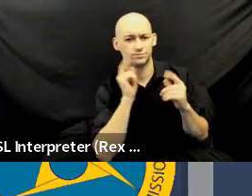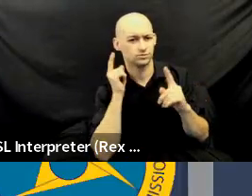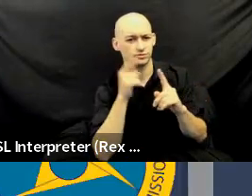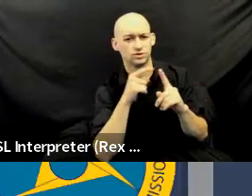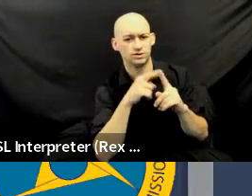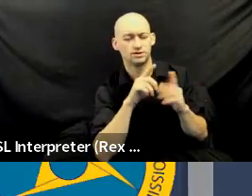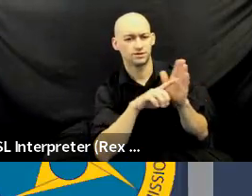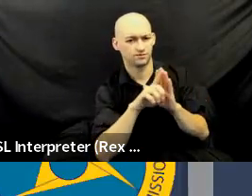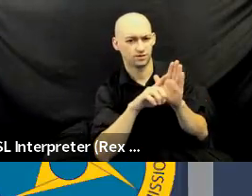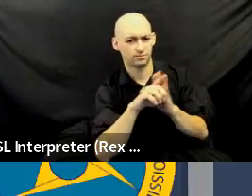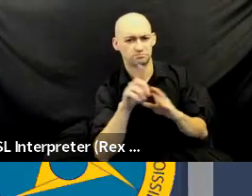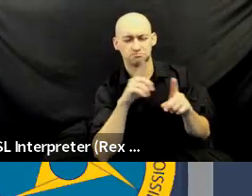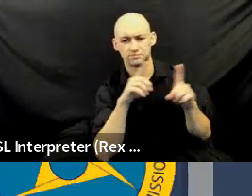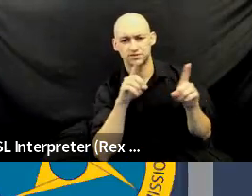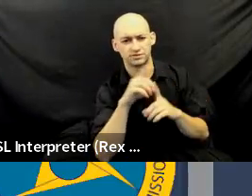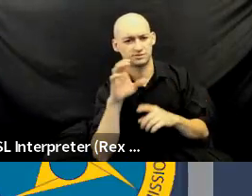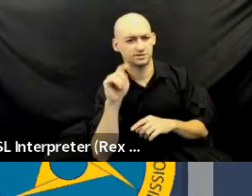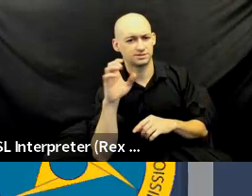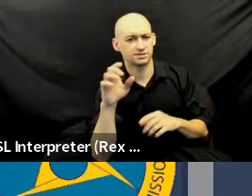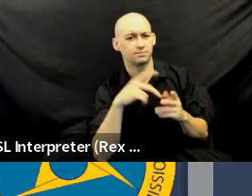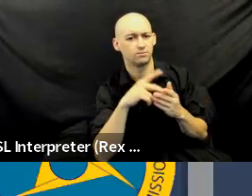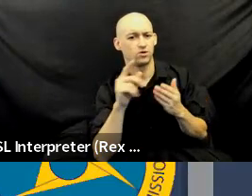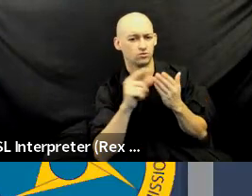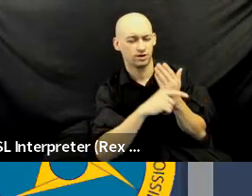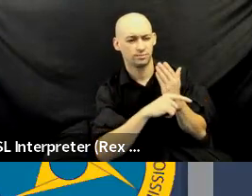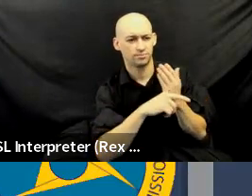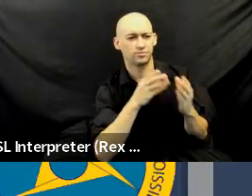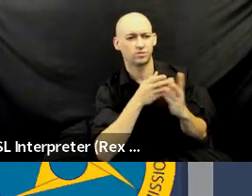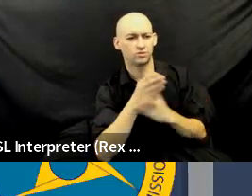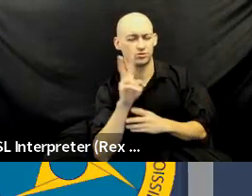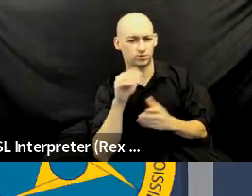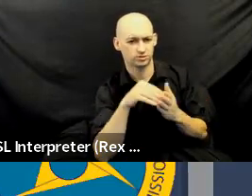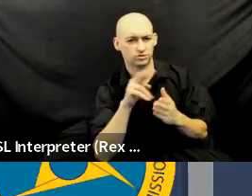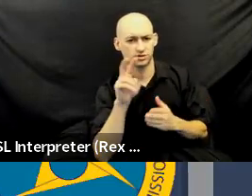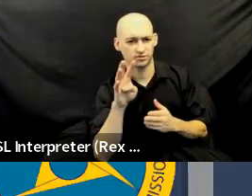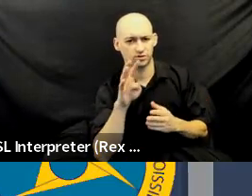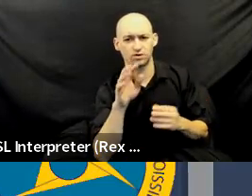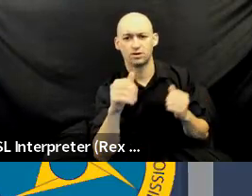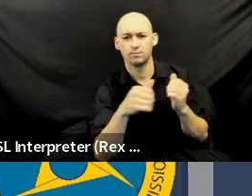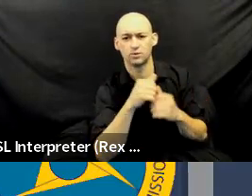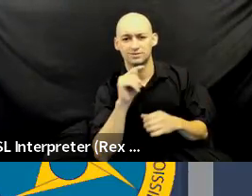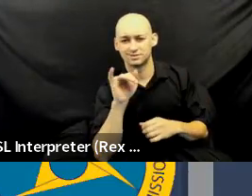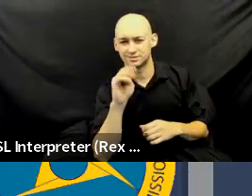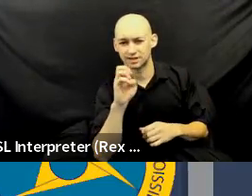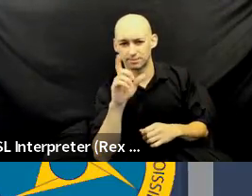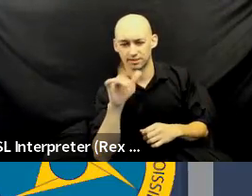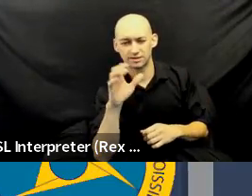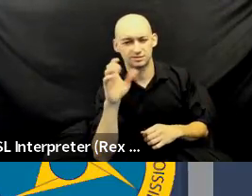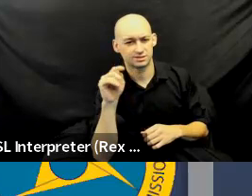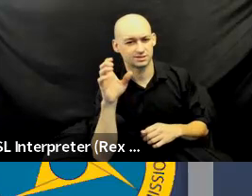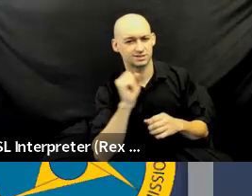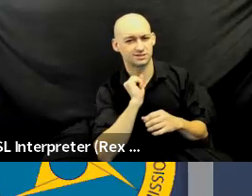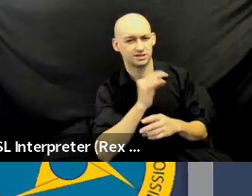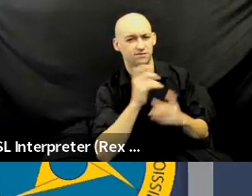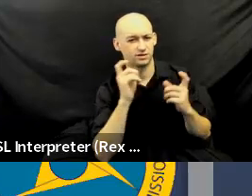applications to various CTC programs in the coming months and throughout 2024. Most timely, CTC staff presented updates about the proposed program